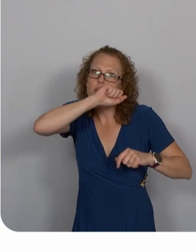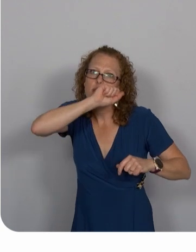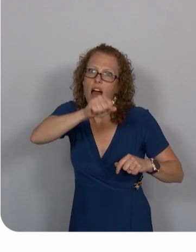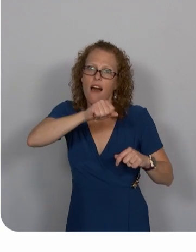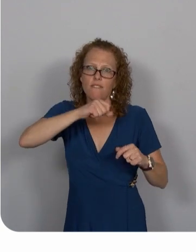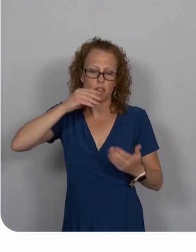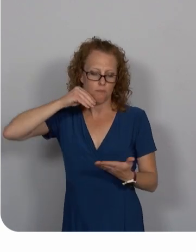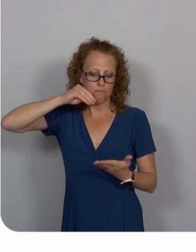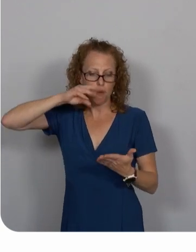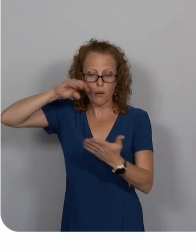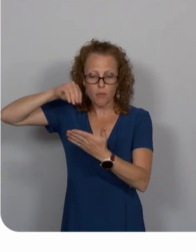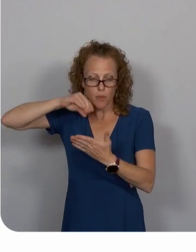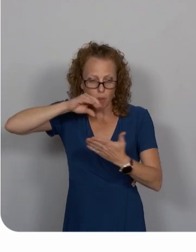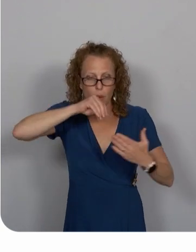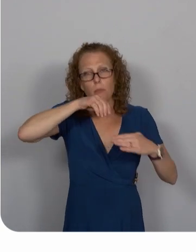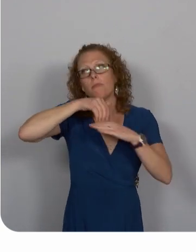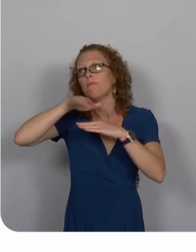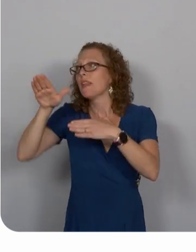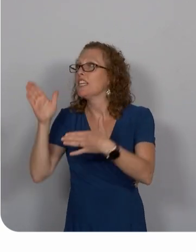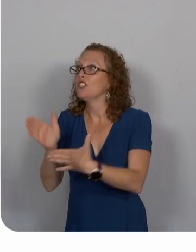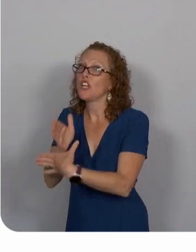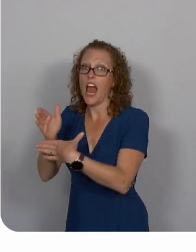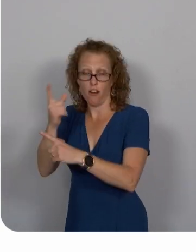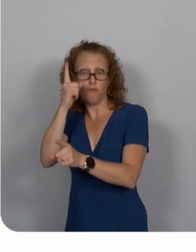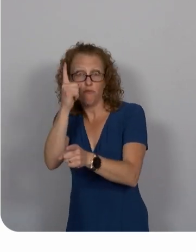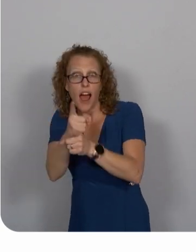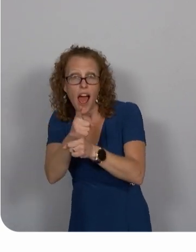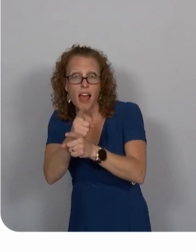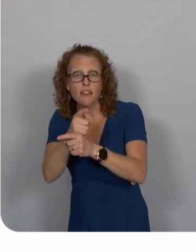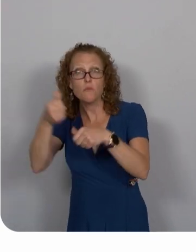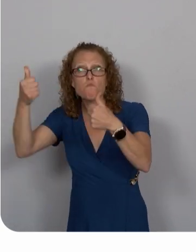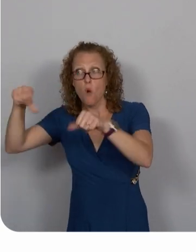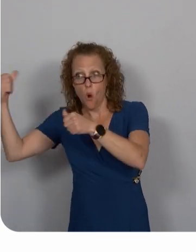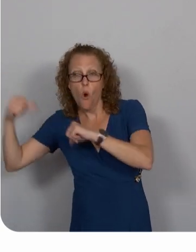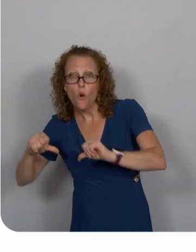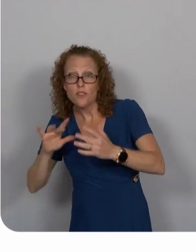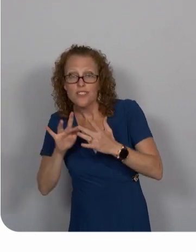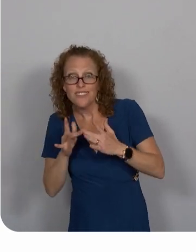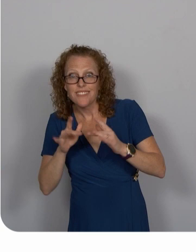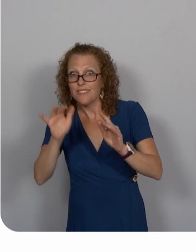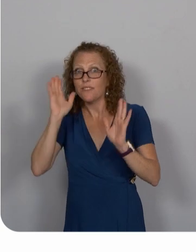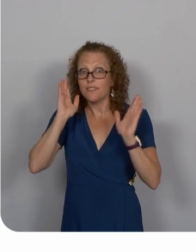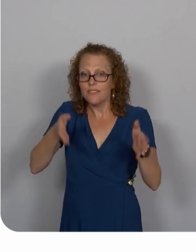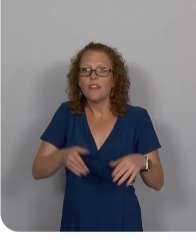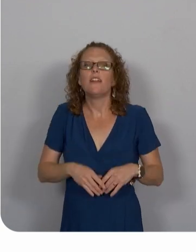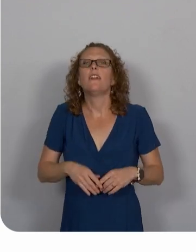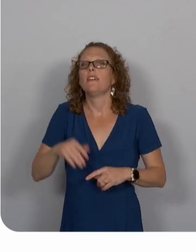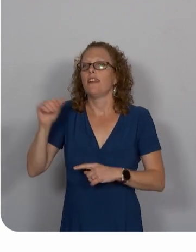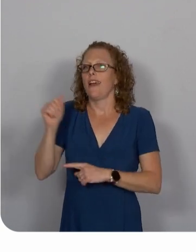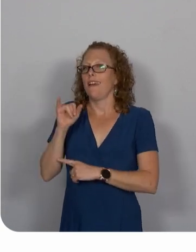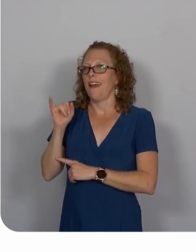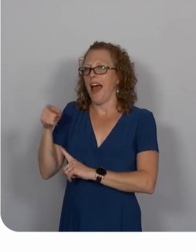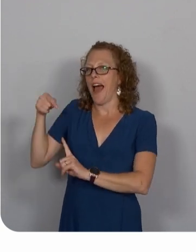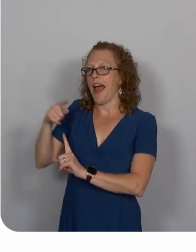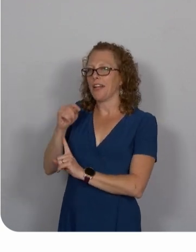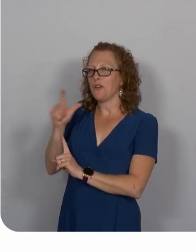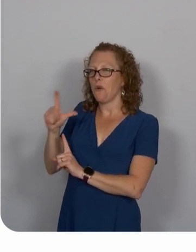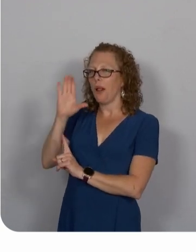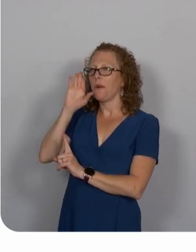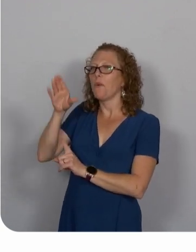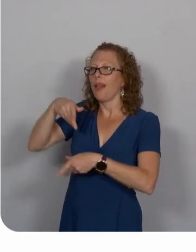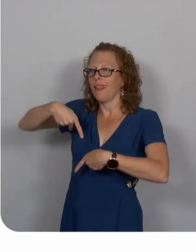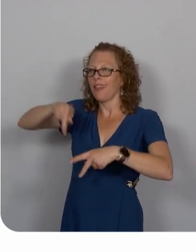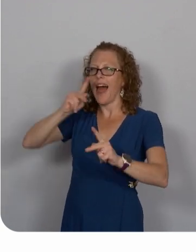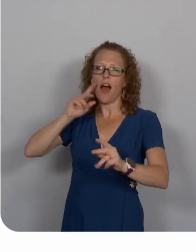sharing them across our platforms. Our AI media editing tools will let you do that in new ways. And we call them